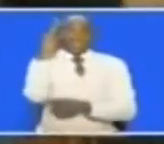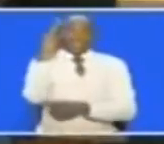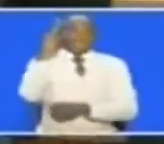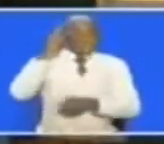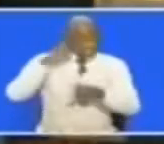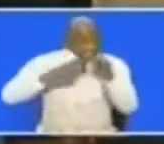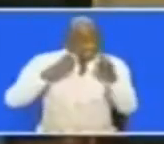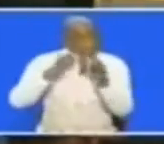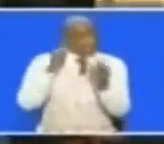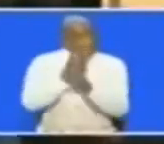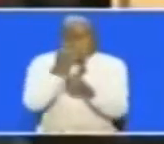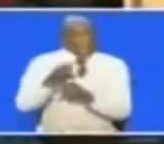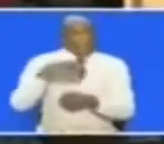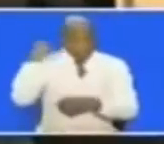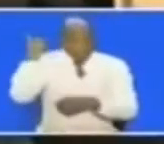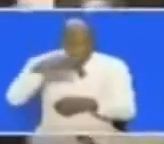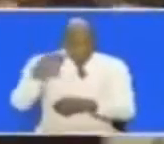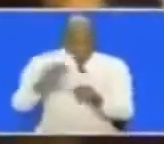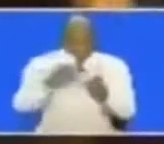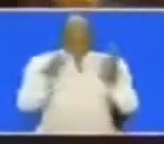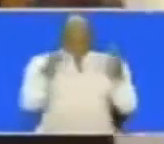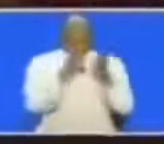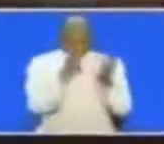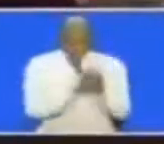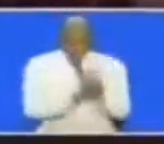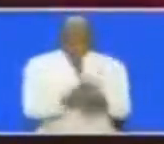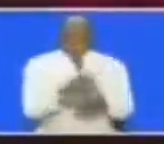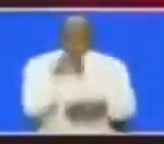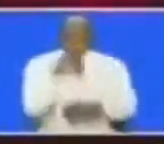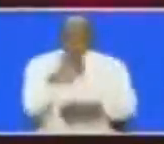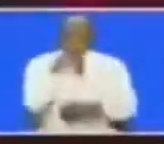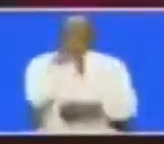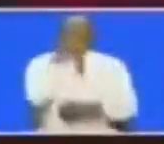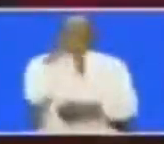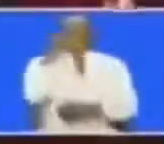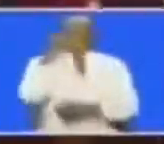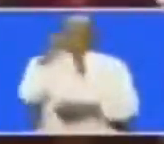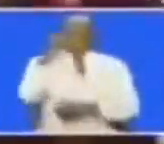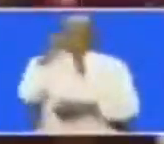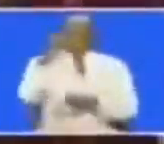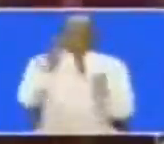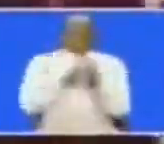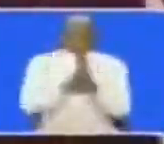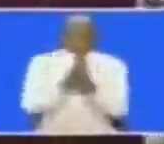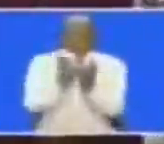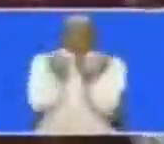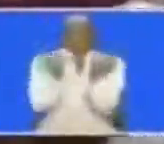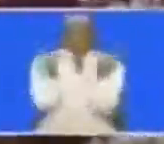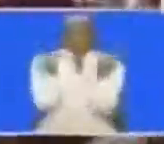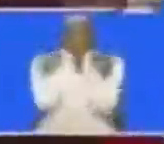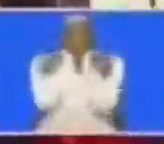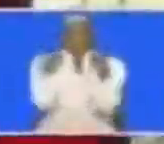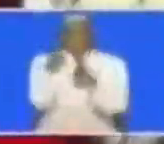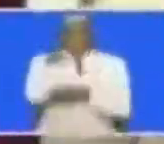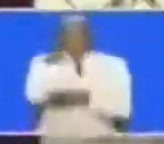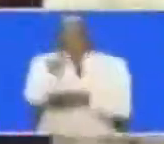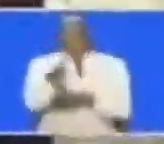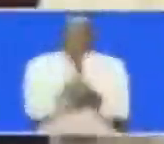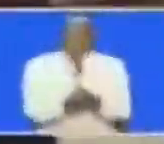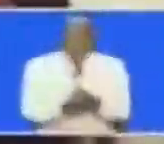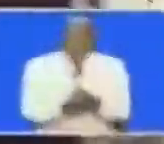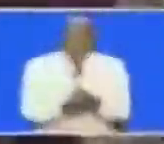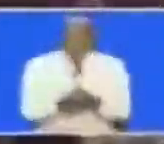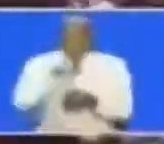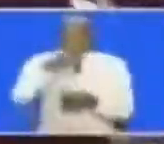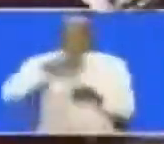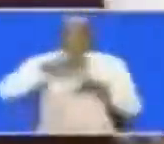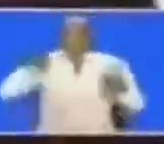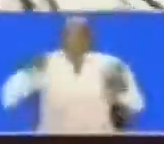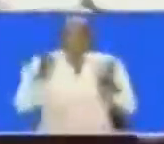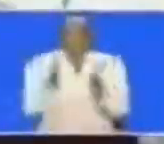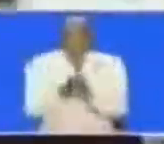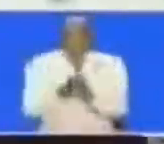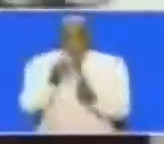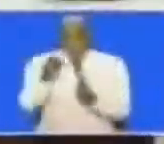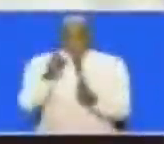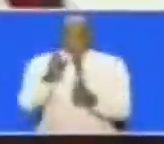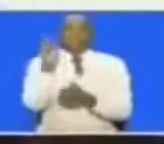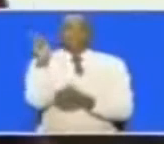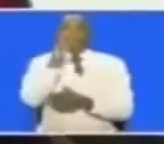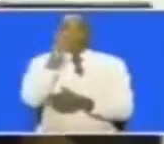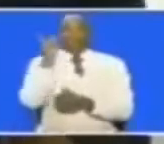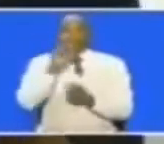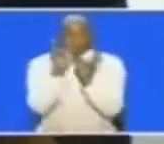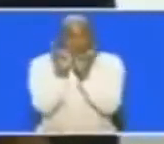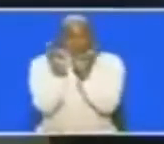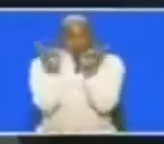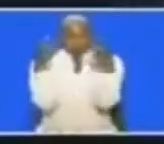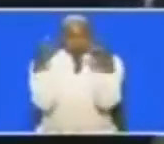years. Each day, his team collects 450 crab pots from the Chesapeake Bay in search of the Maryland blue crab.